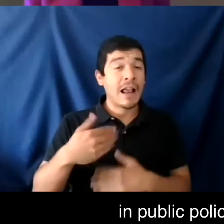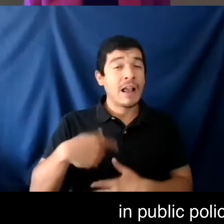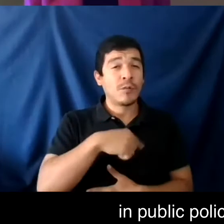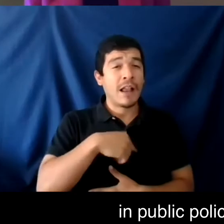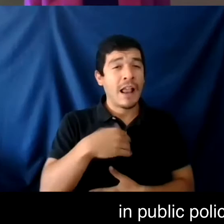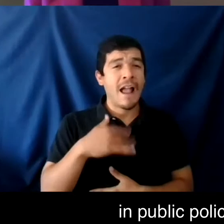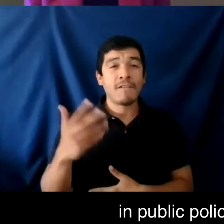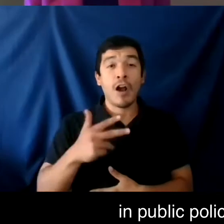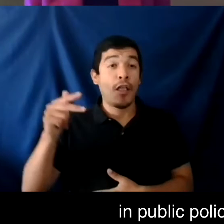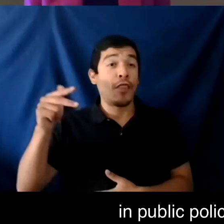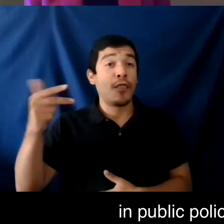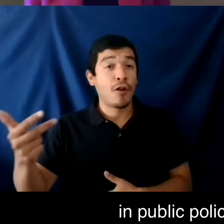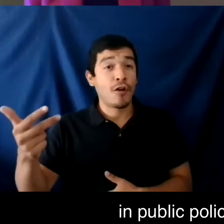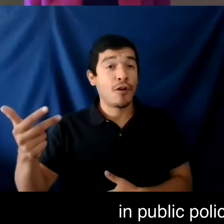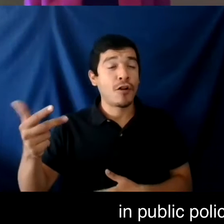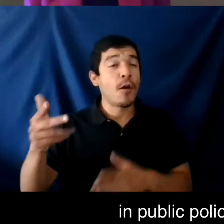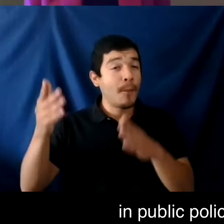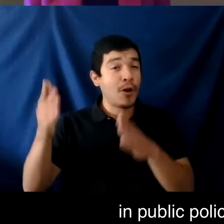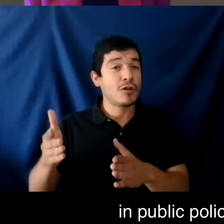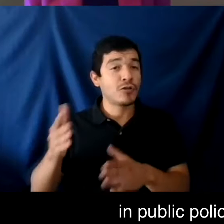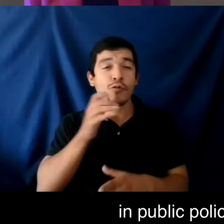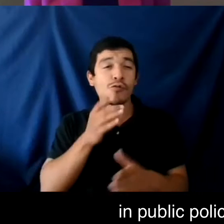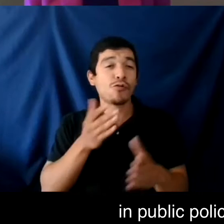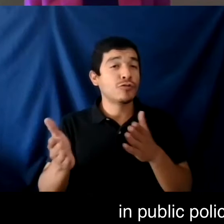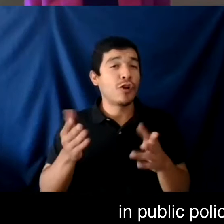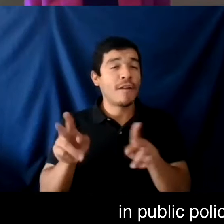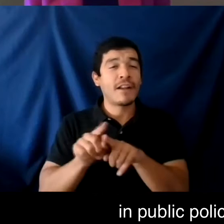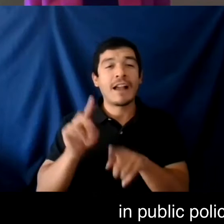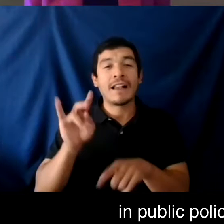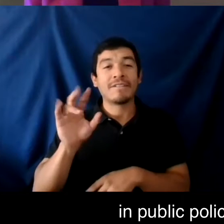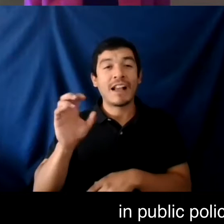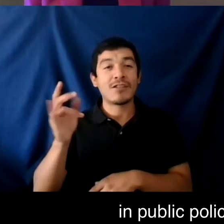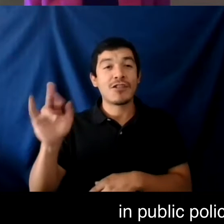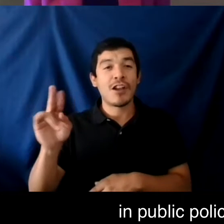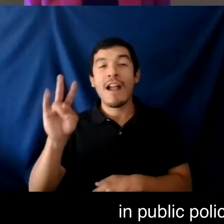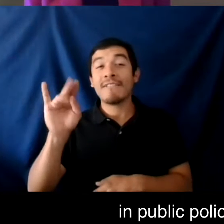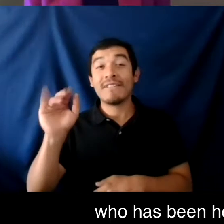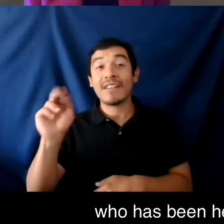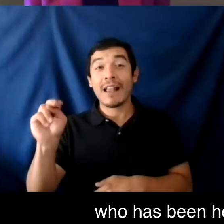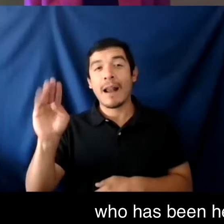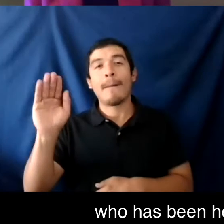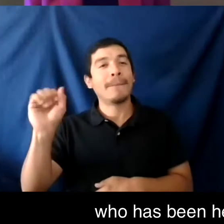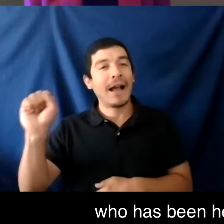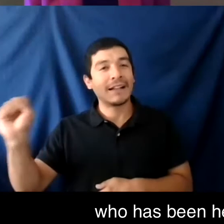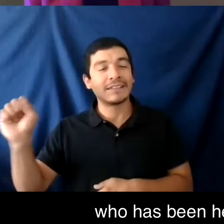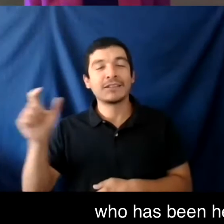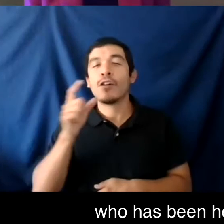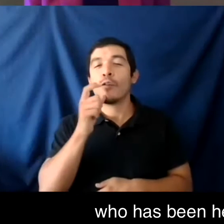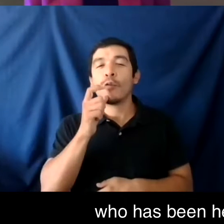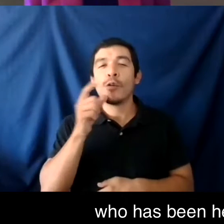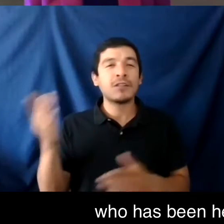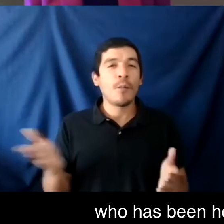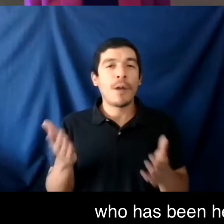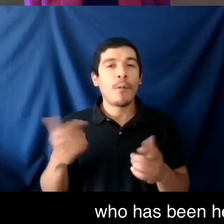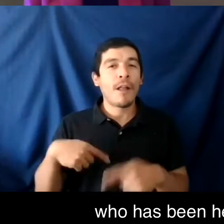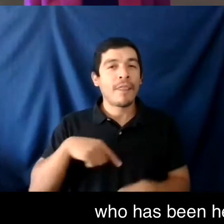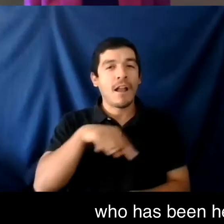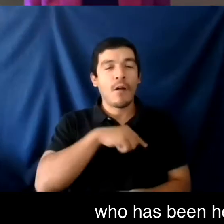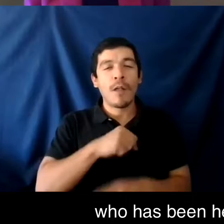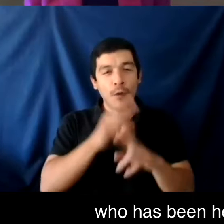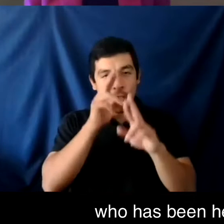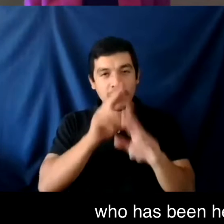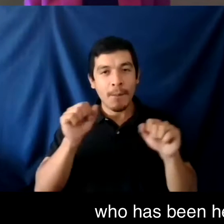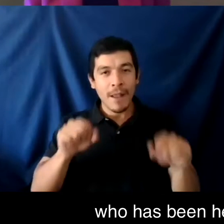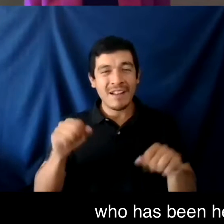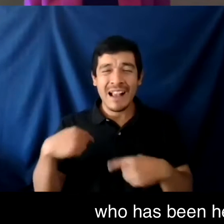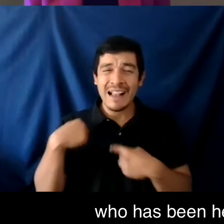our third person who serves as vice chair, Vivian Bass, who has been here with RespectAbility